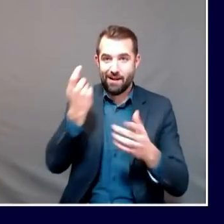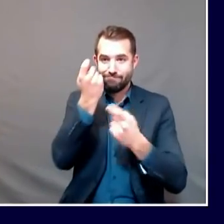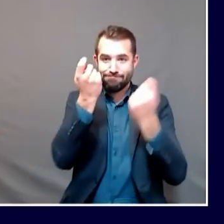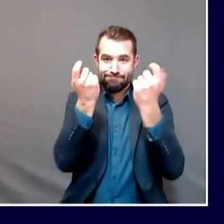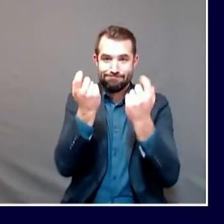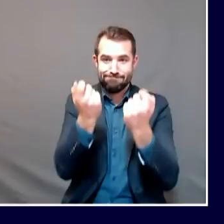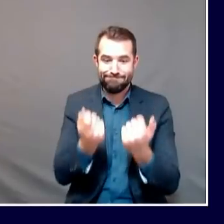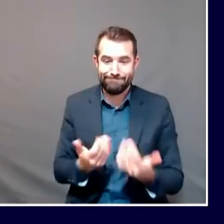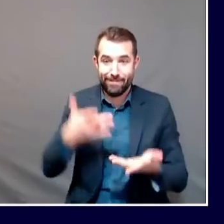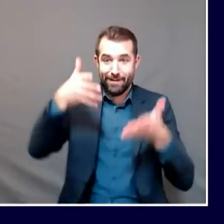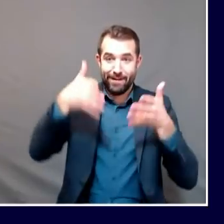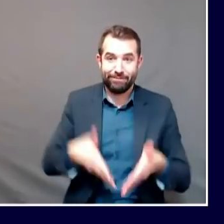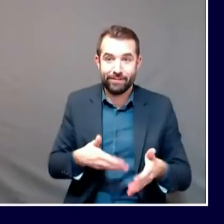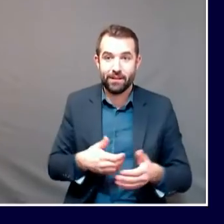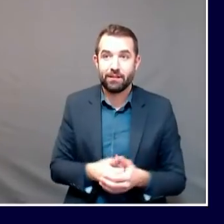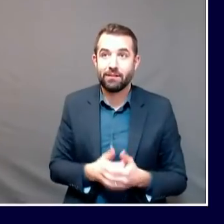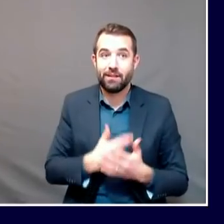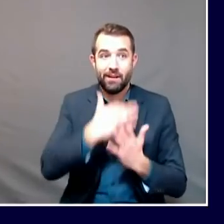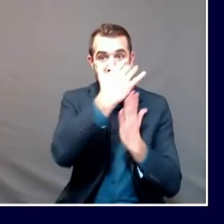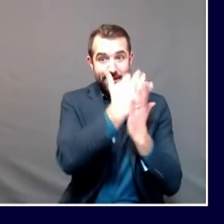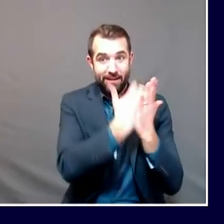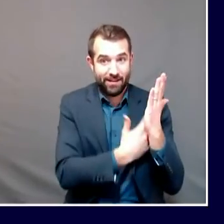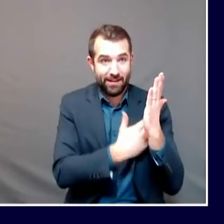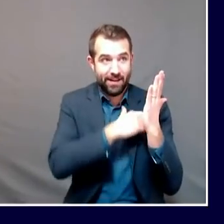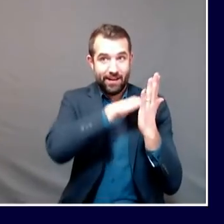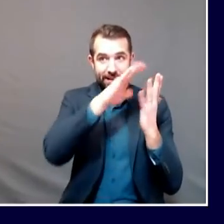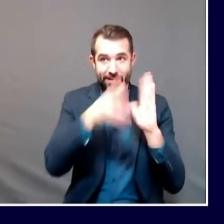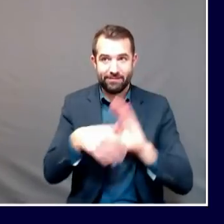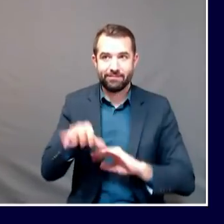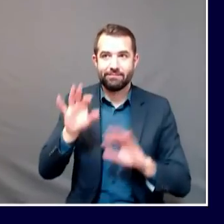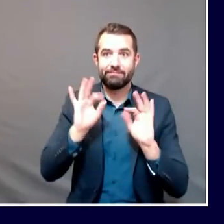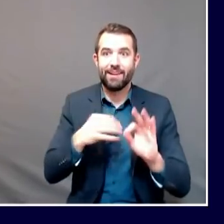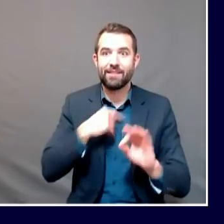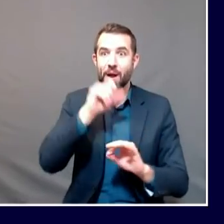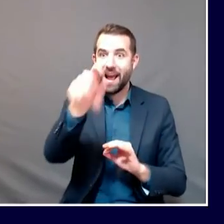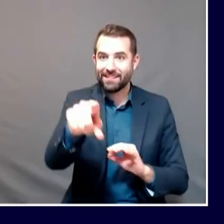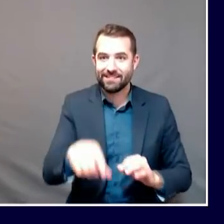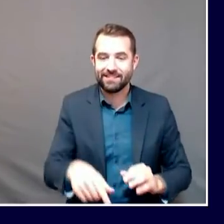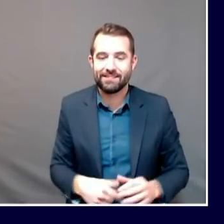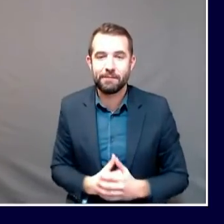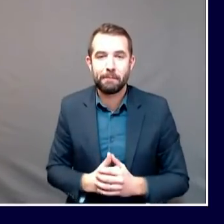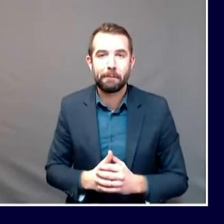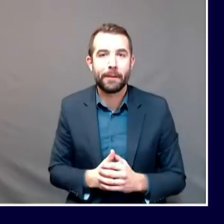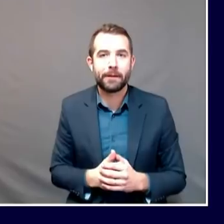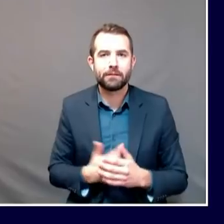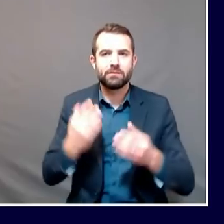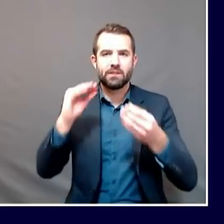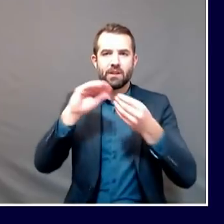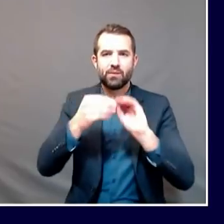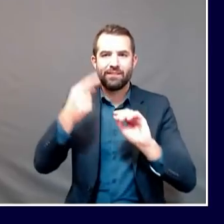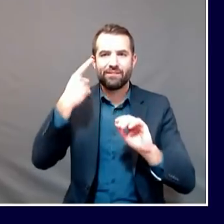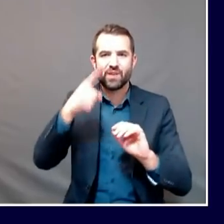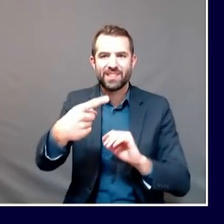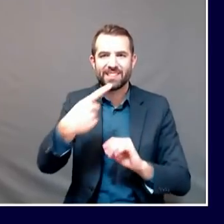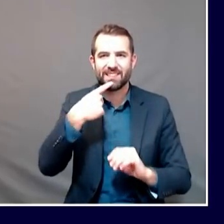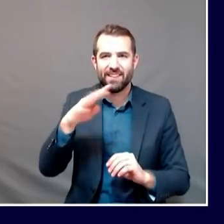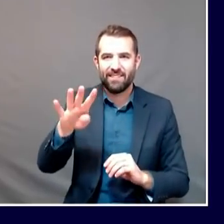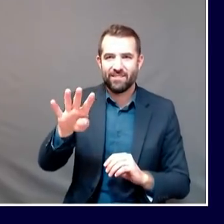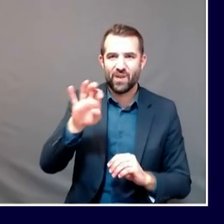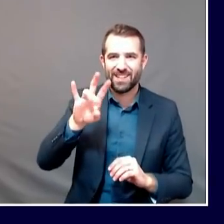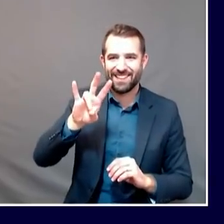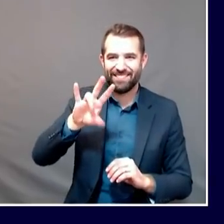numbers 5 and 6 on the depth chart. So the number I believe was we have 475 recipients, is that